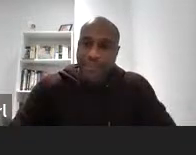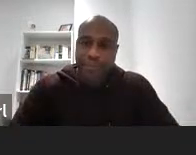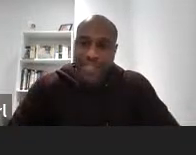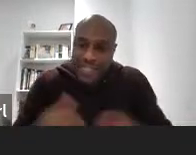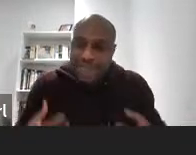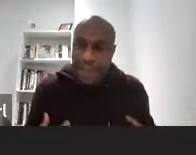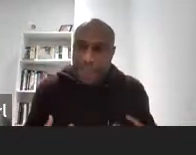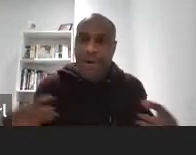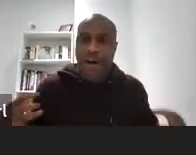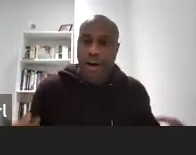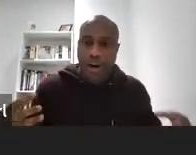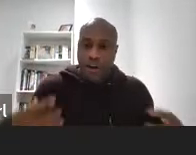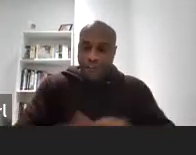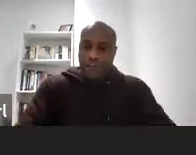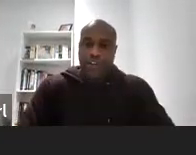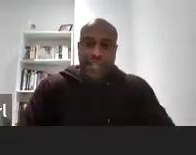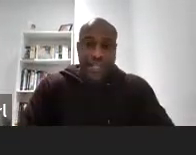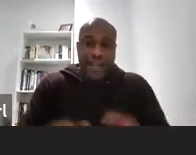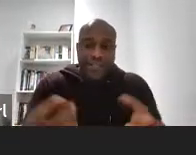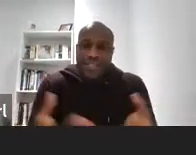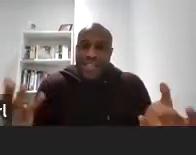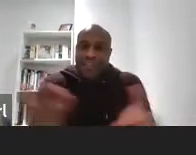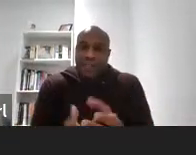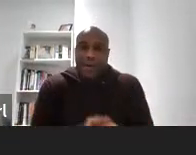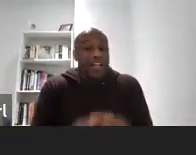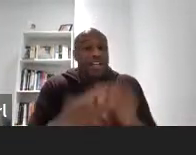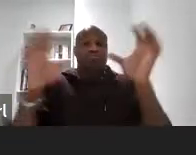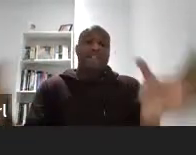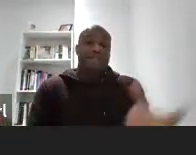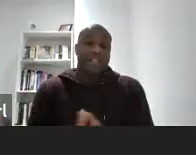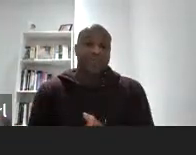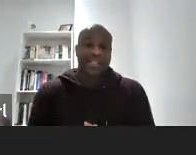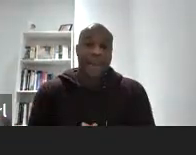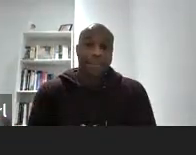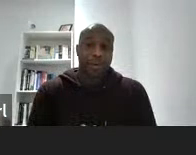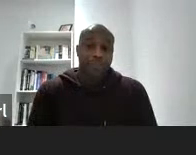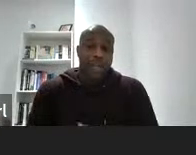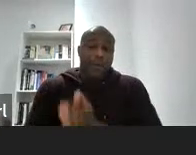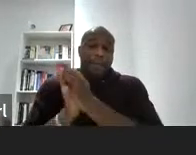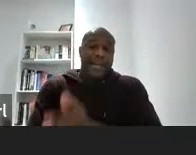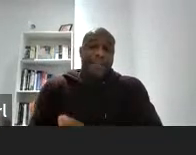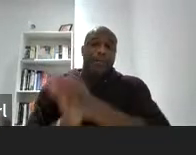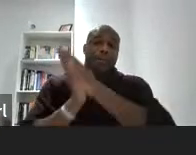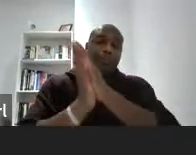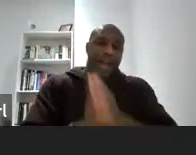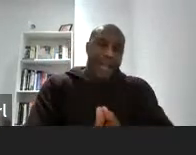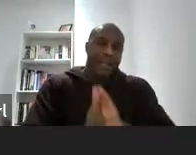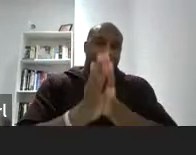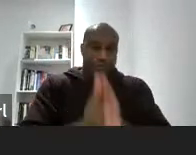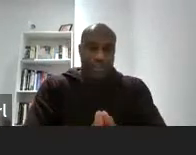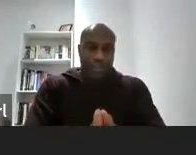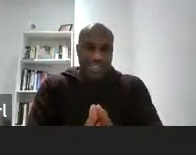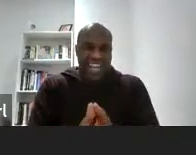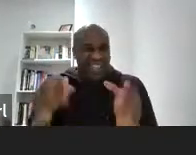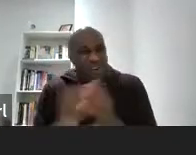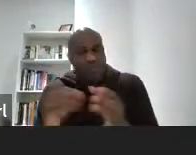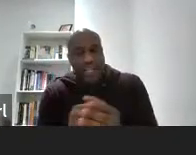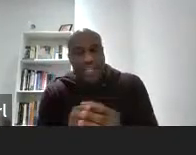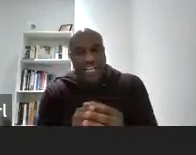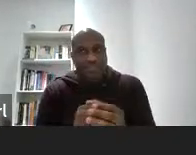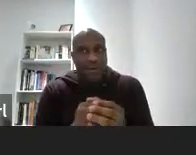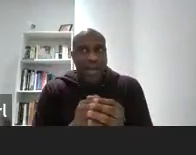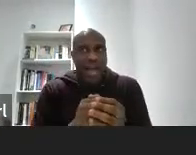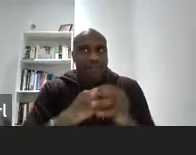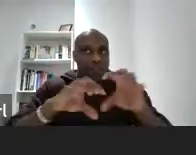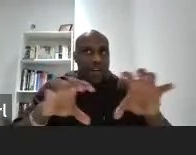whole development process. They feel a part of your journey. That's the ethos behind crowdfunding, for example. When people back products that don't